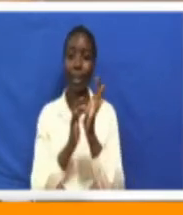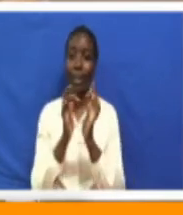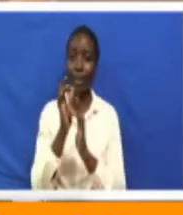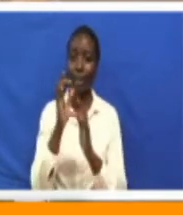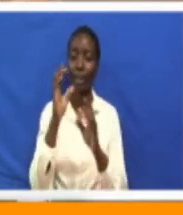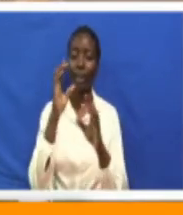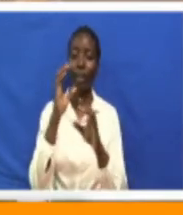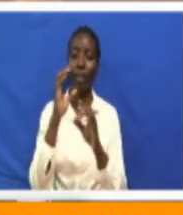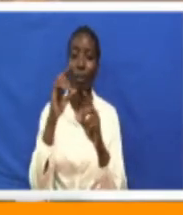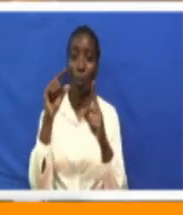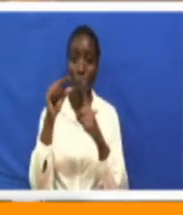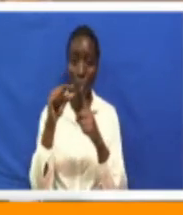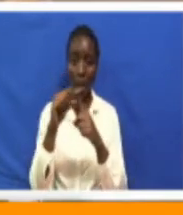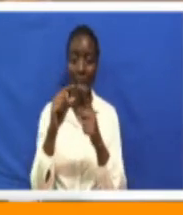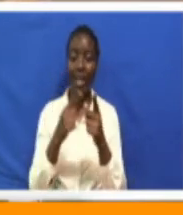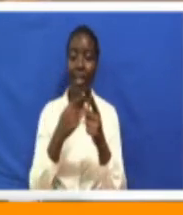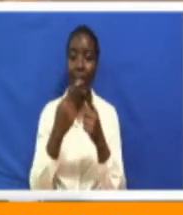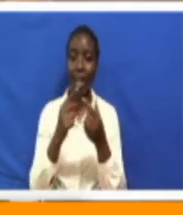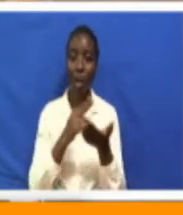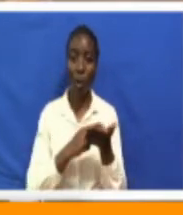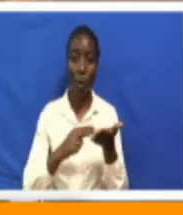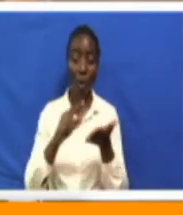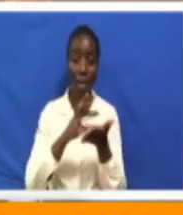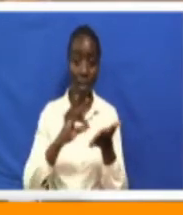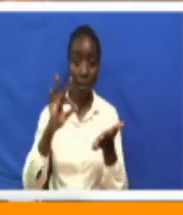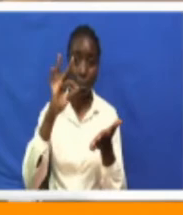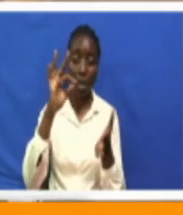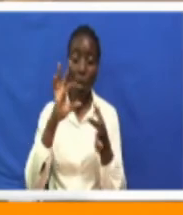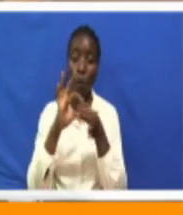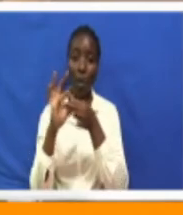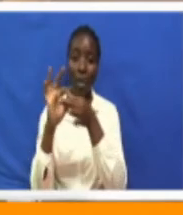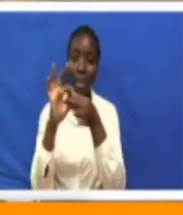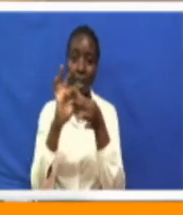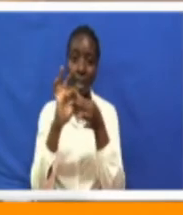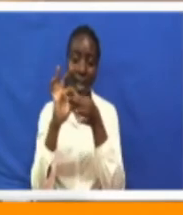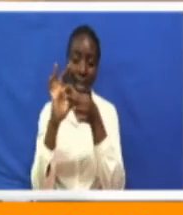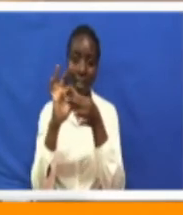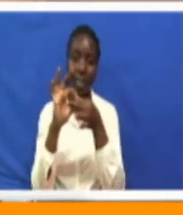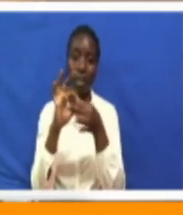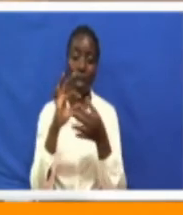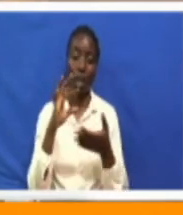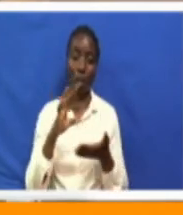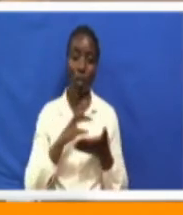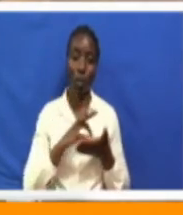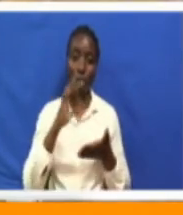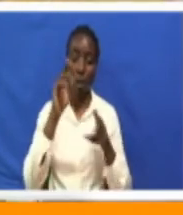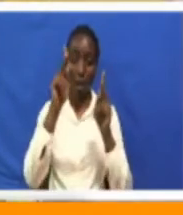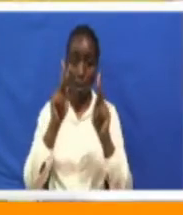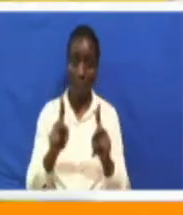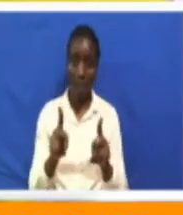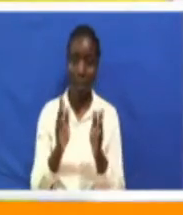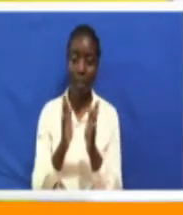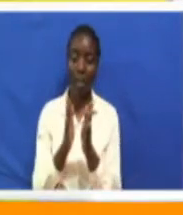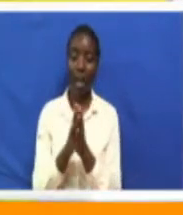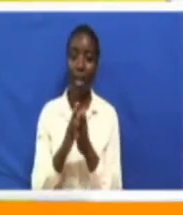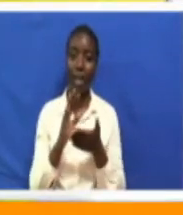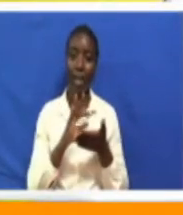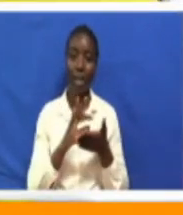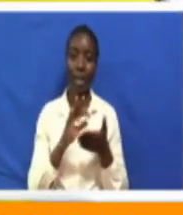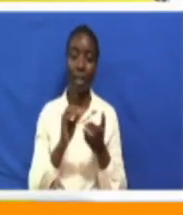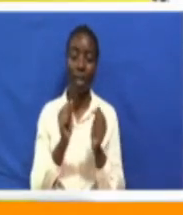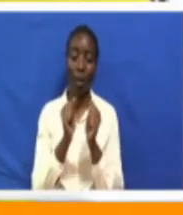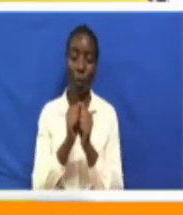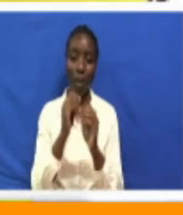Holy Spirit unites him with their soul through the Sun